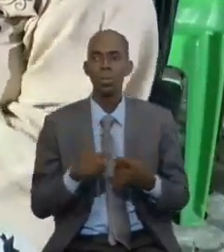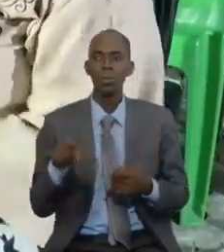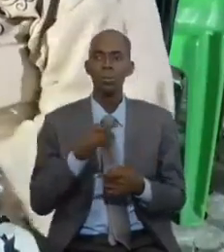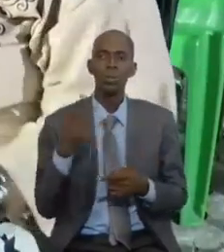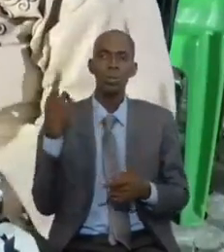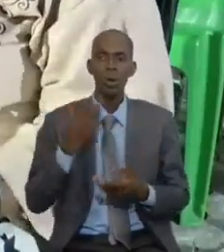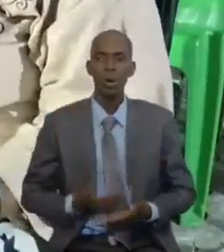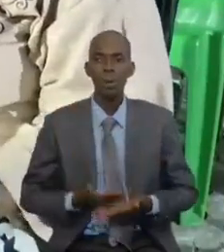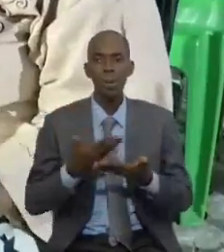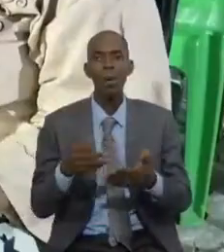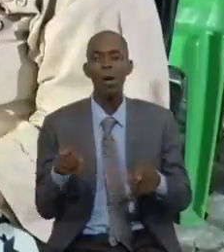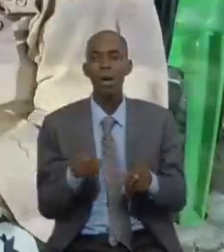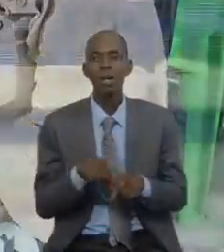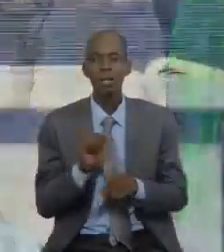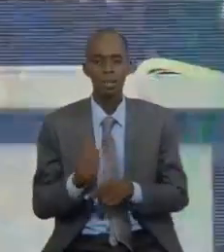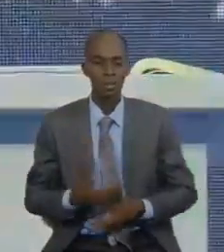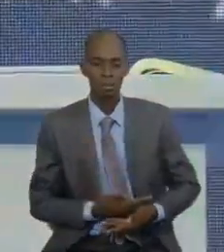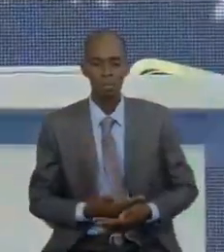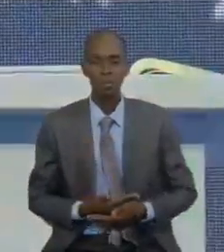an offspring of Adam,